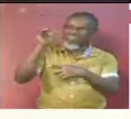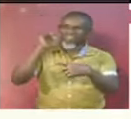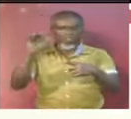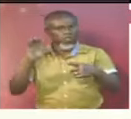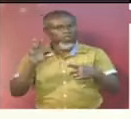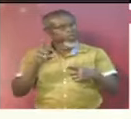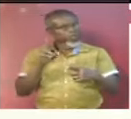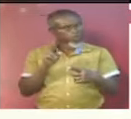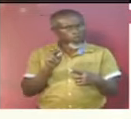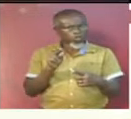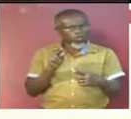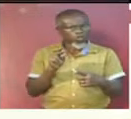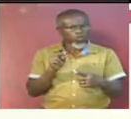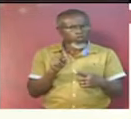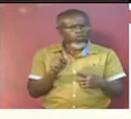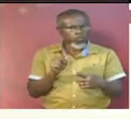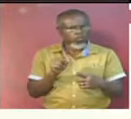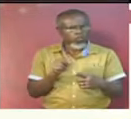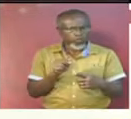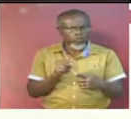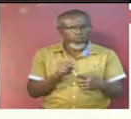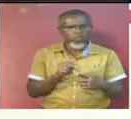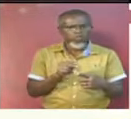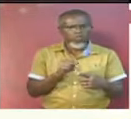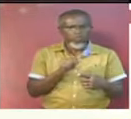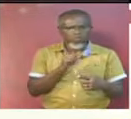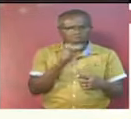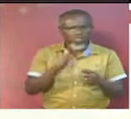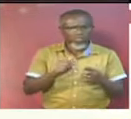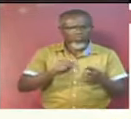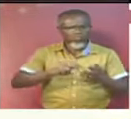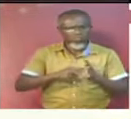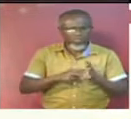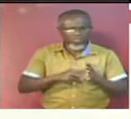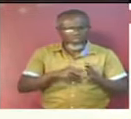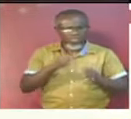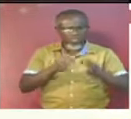that's not discouraging people from being vaccinated. Yes, you can